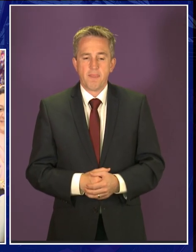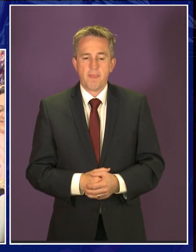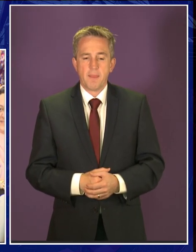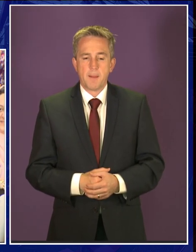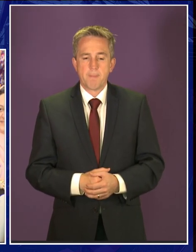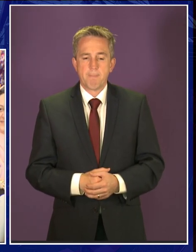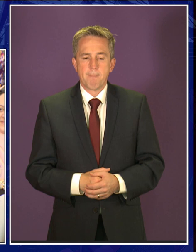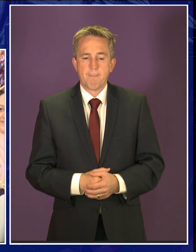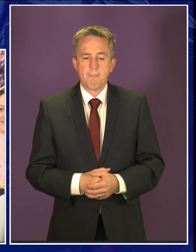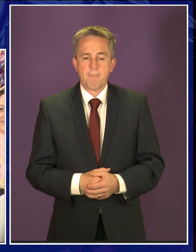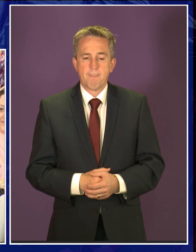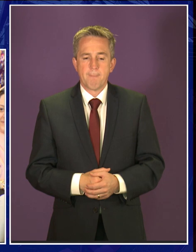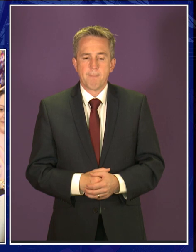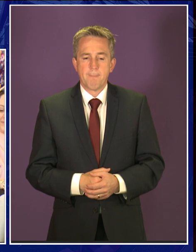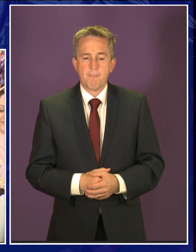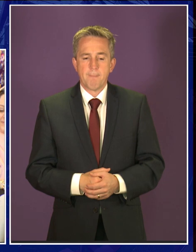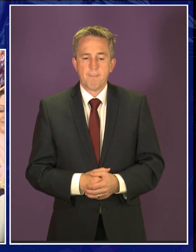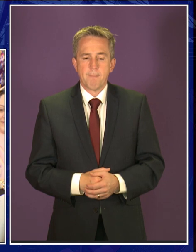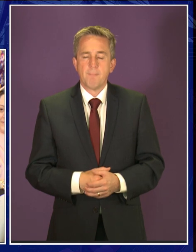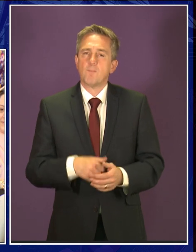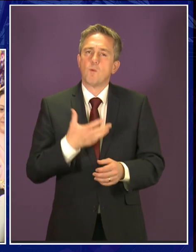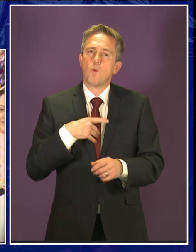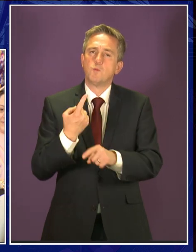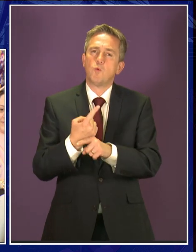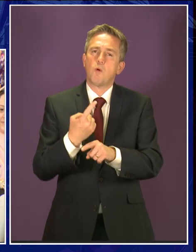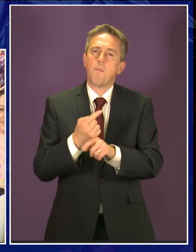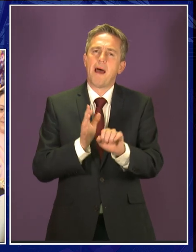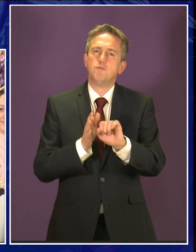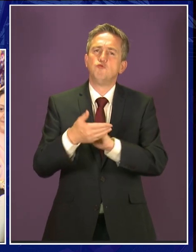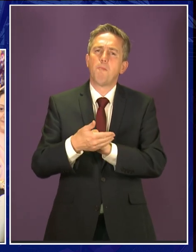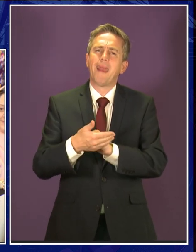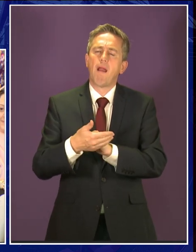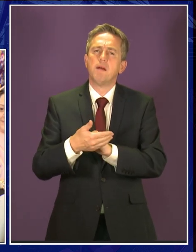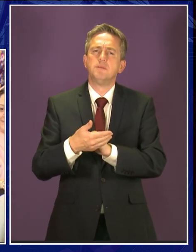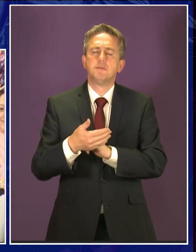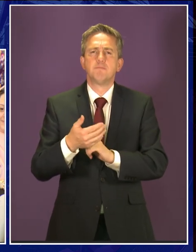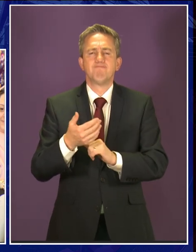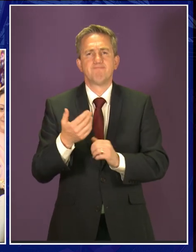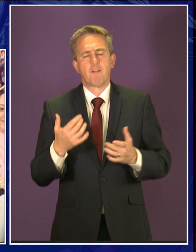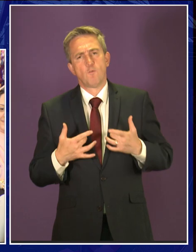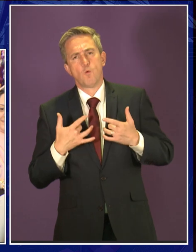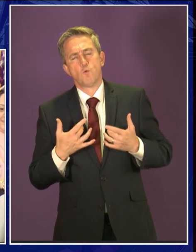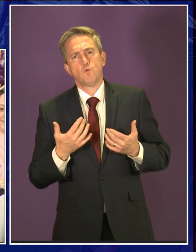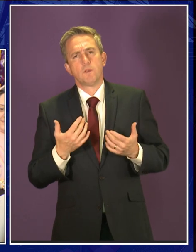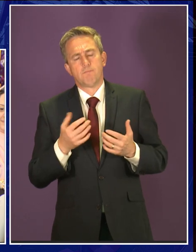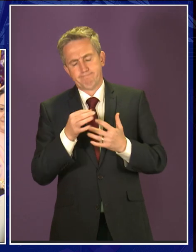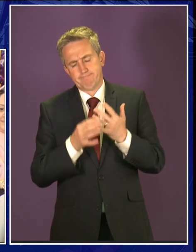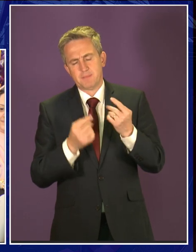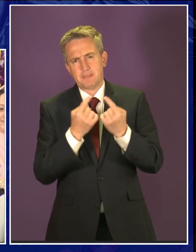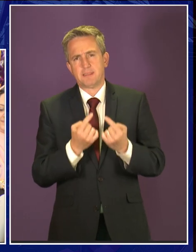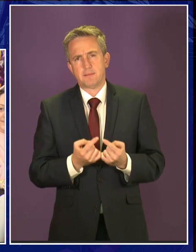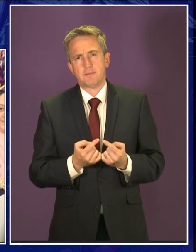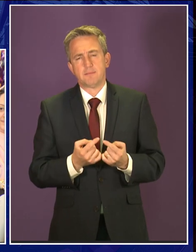I'm going to be speaking about, I guess, Jamaica's perspective first. And in a land of